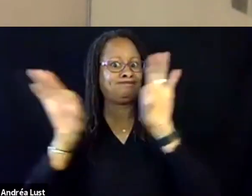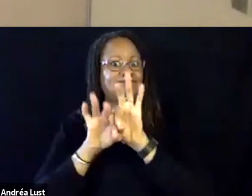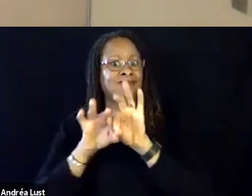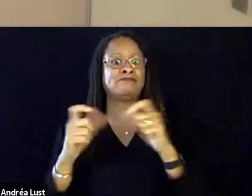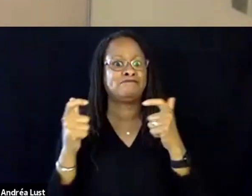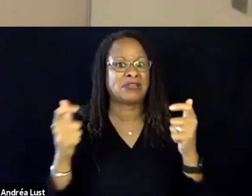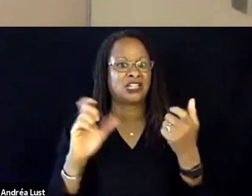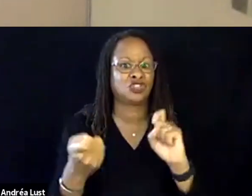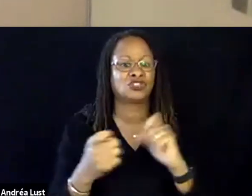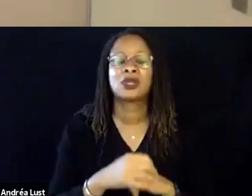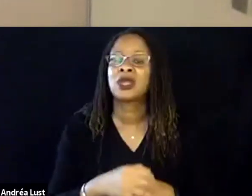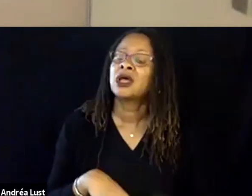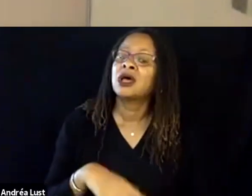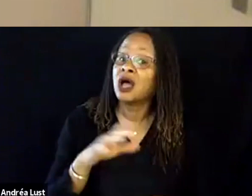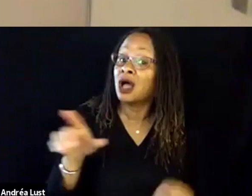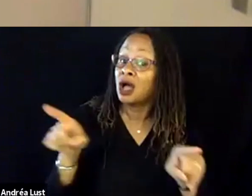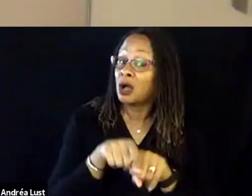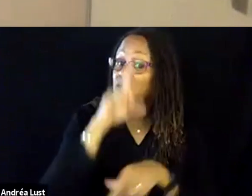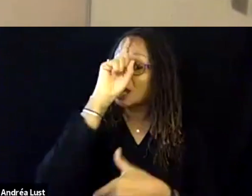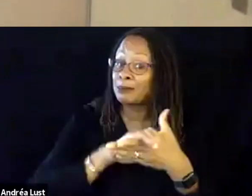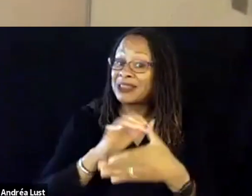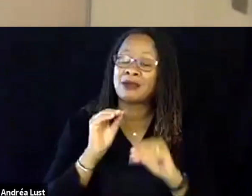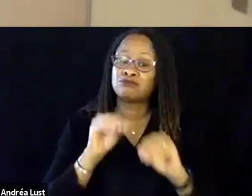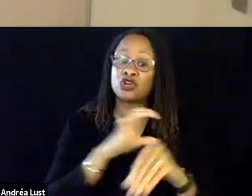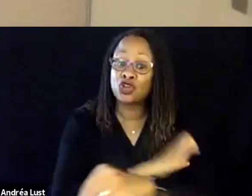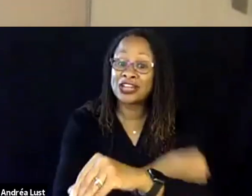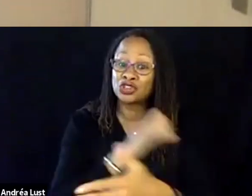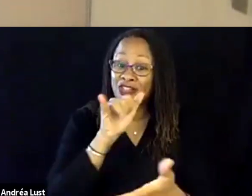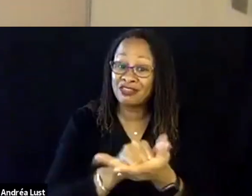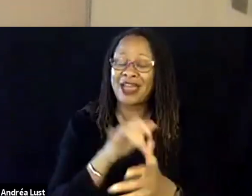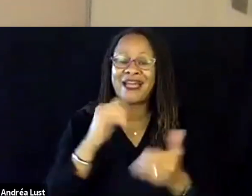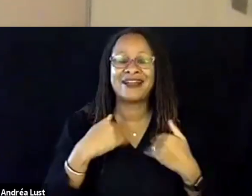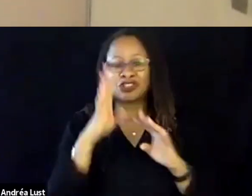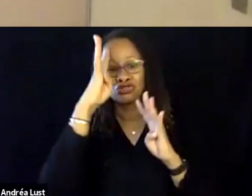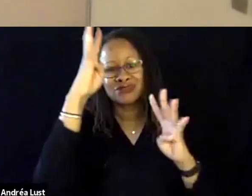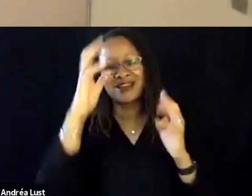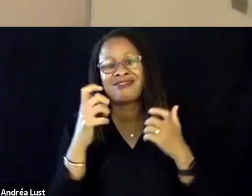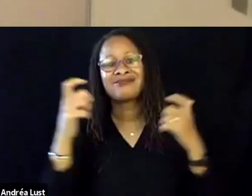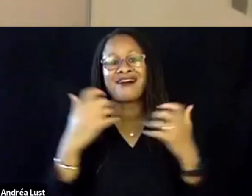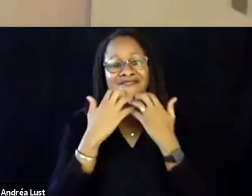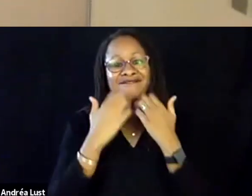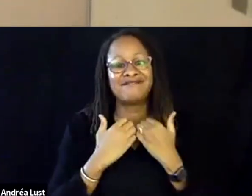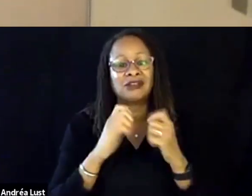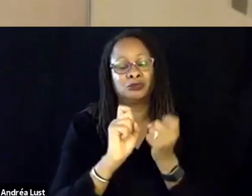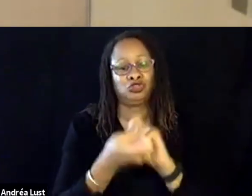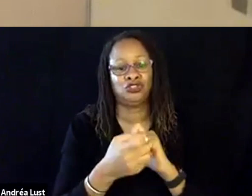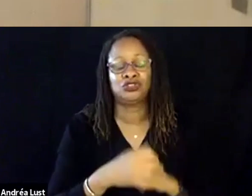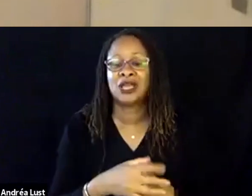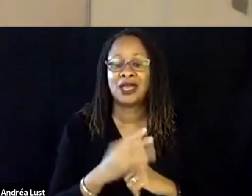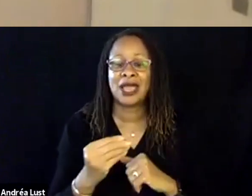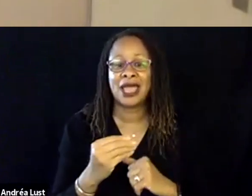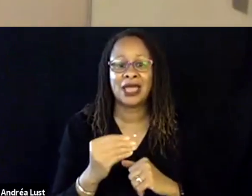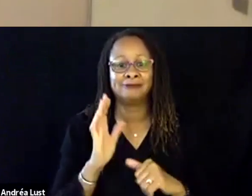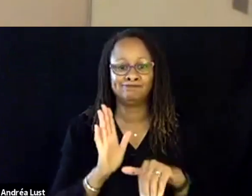I believe that putting your energy into that has created a lot of valuable changes and a blueprint